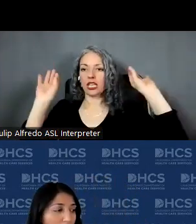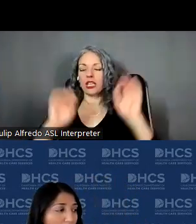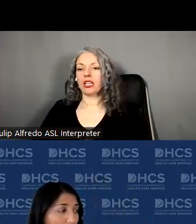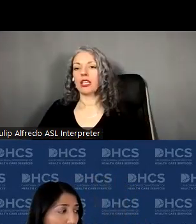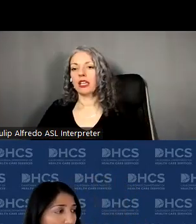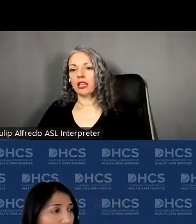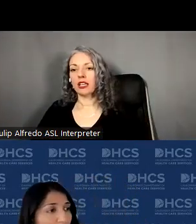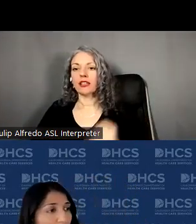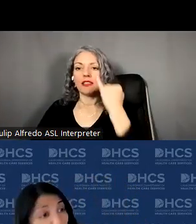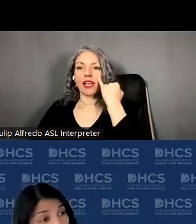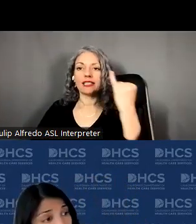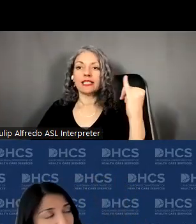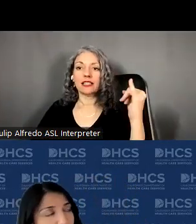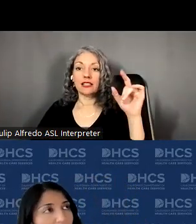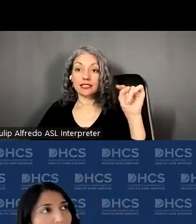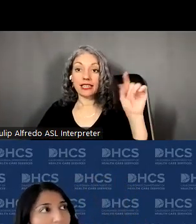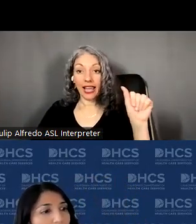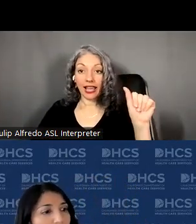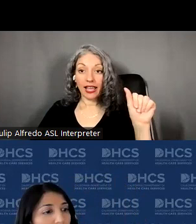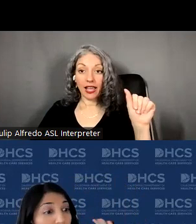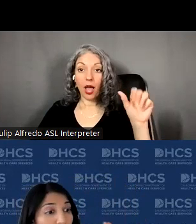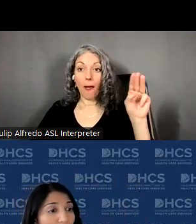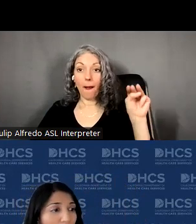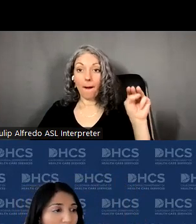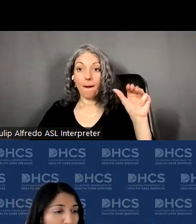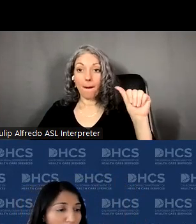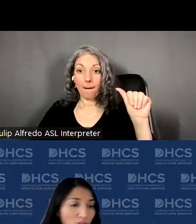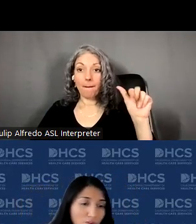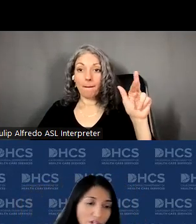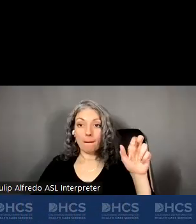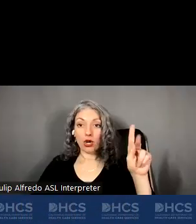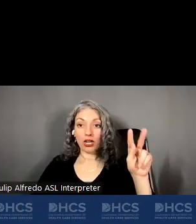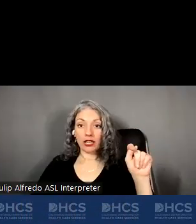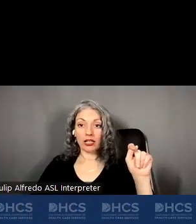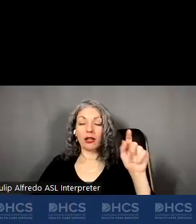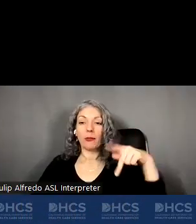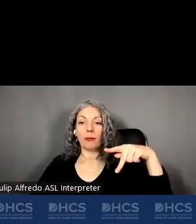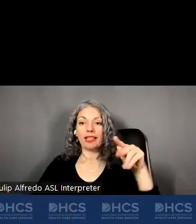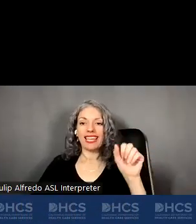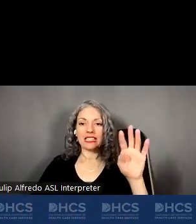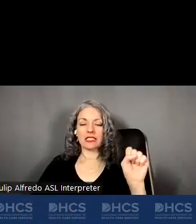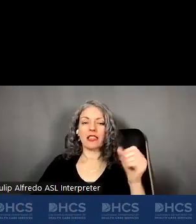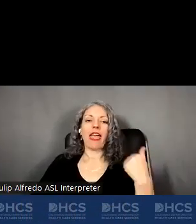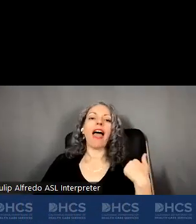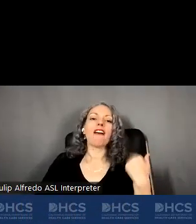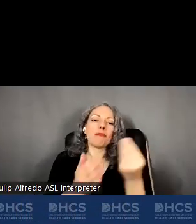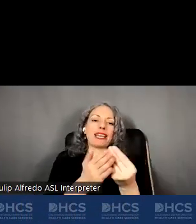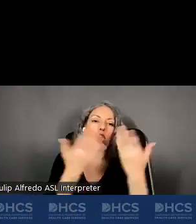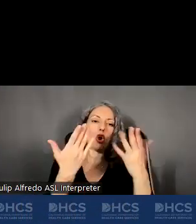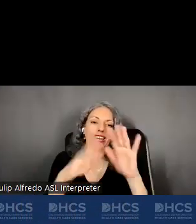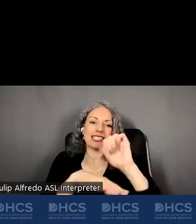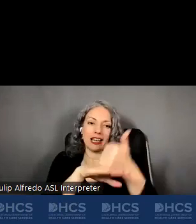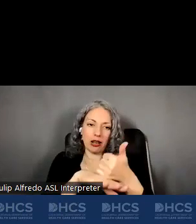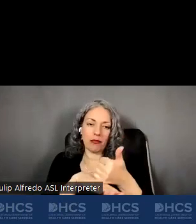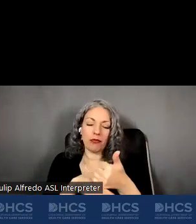of the TA marketplace is that there's funding available. So if you go to the marketplace, you find a vendor, you